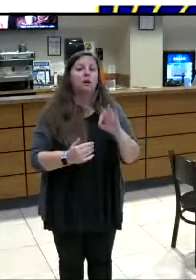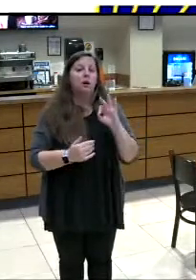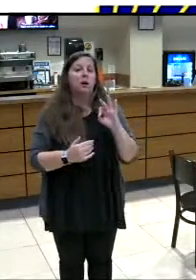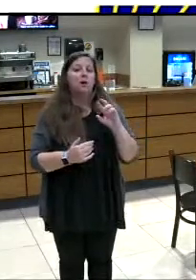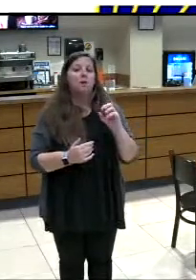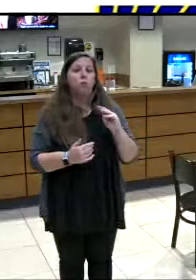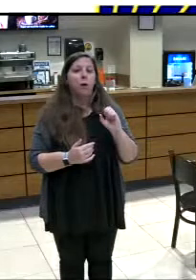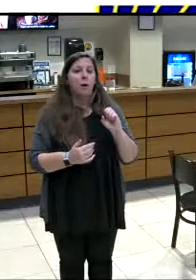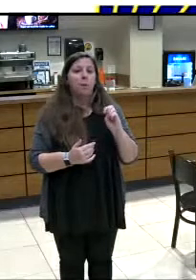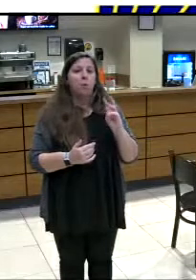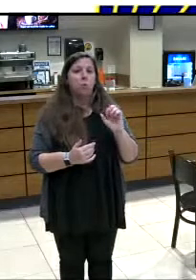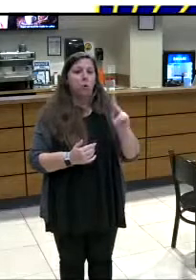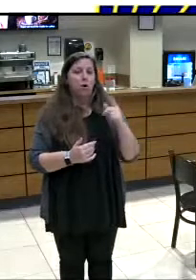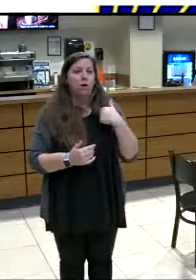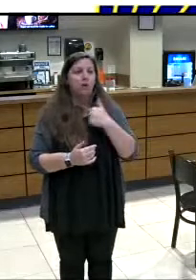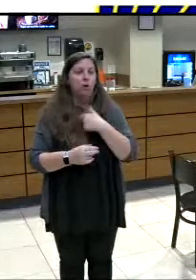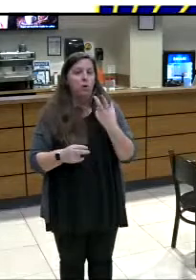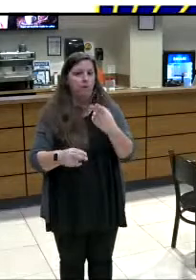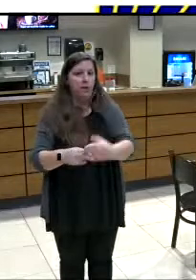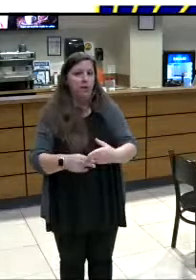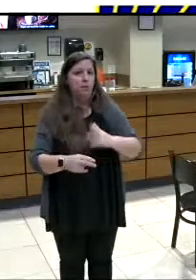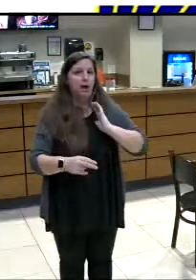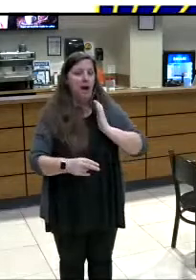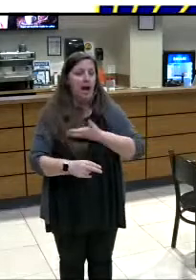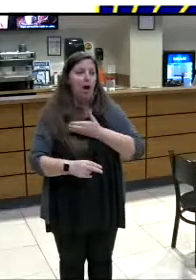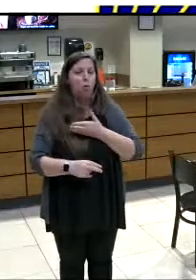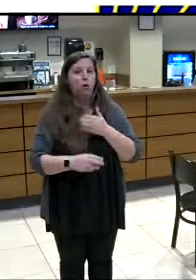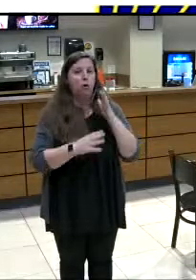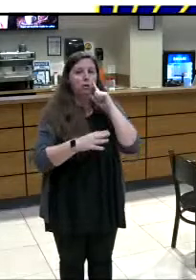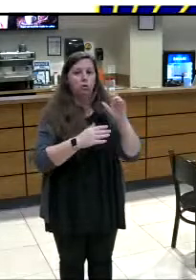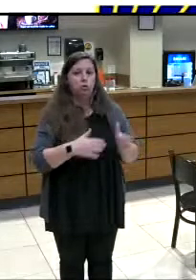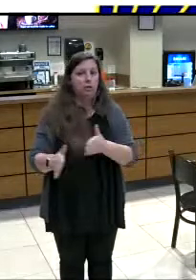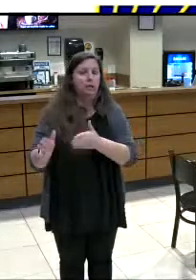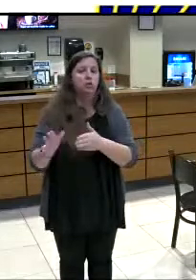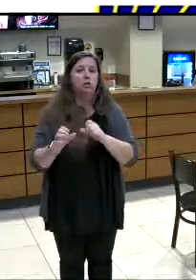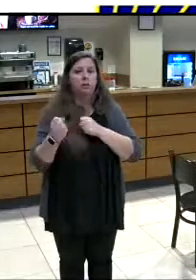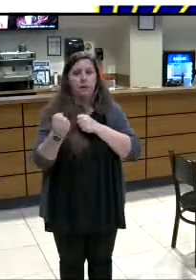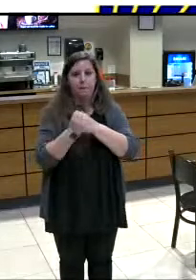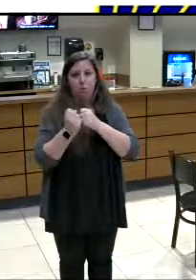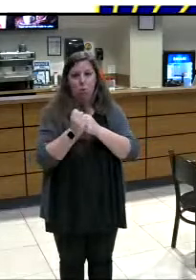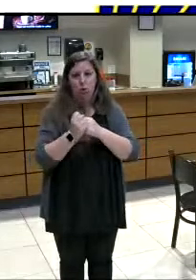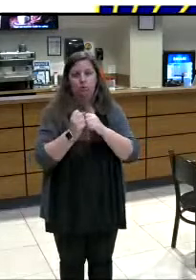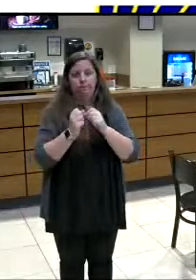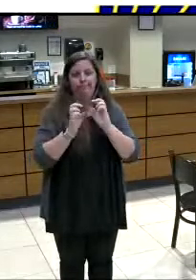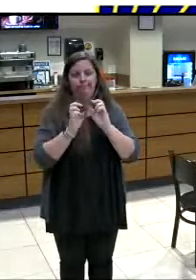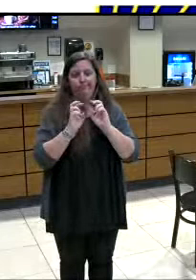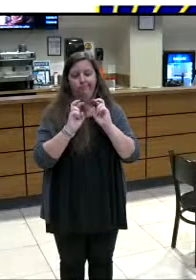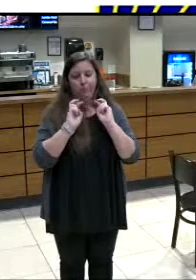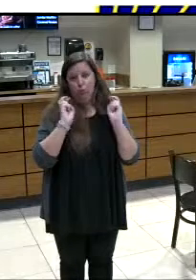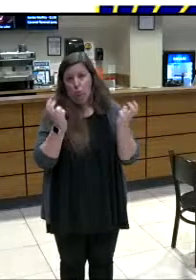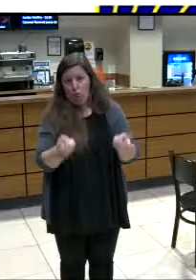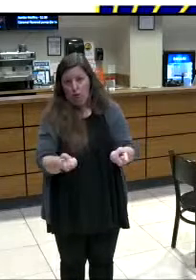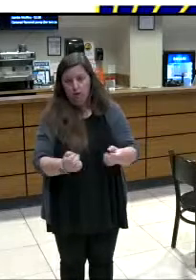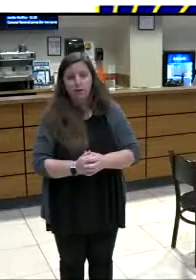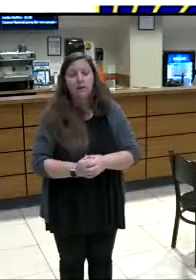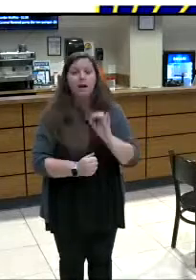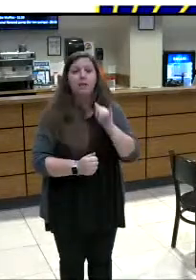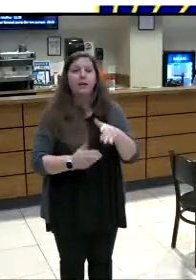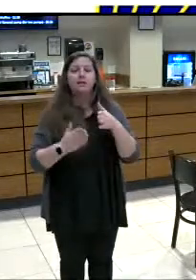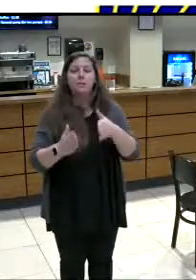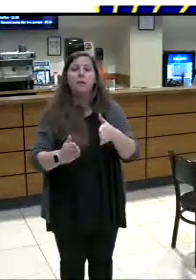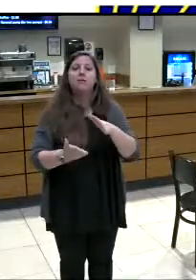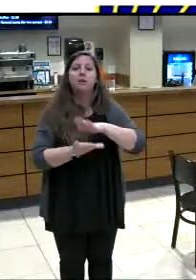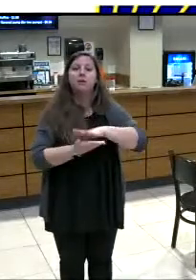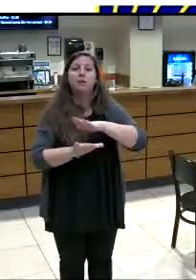named our strategic support circles. So what is the strategic support circle? So this is a method by which school leadership